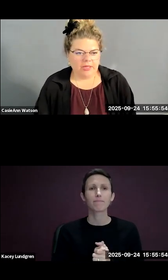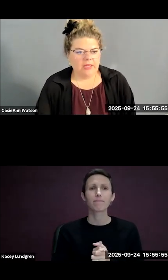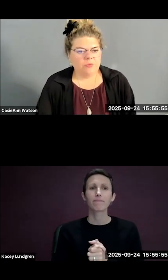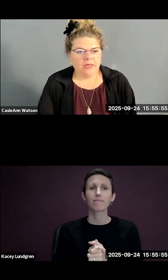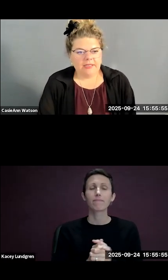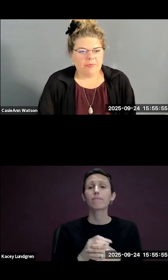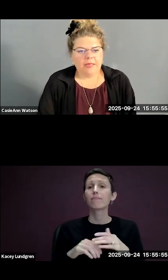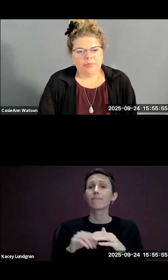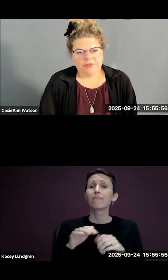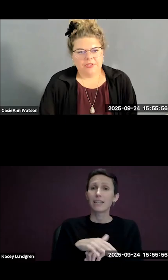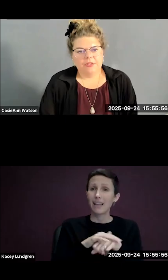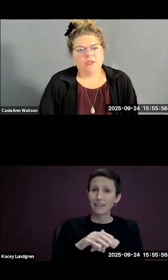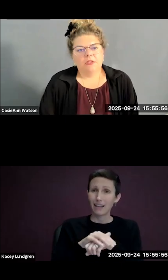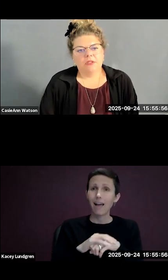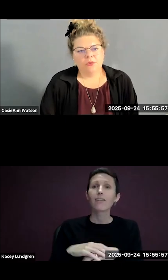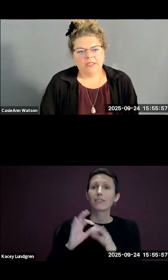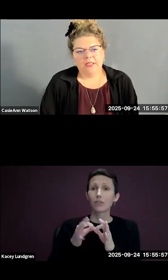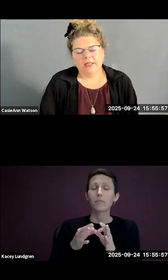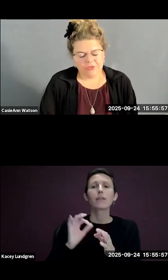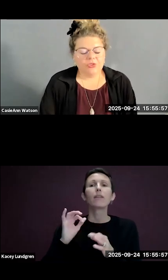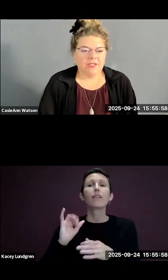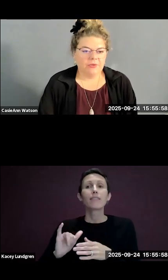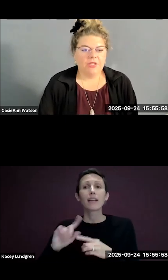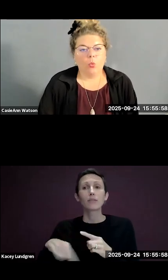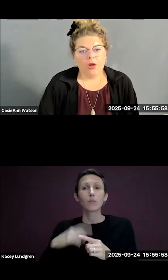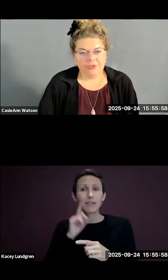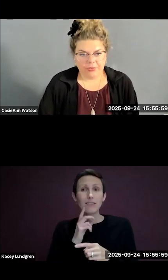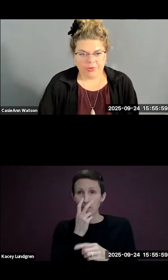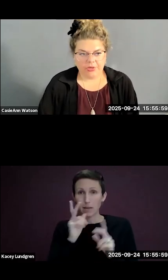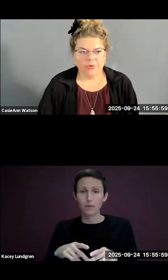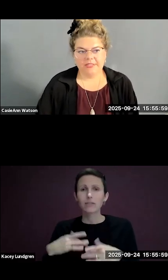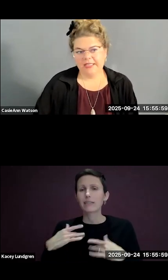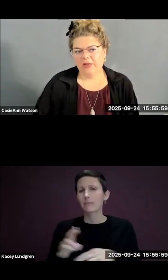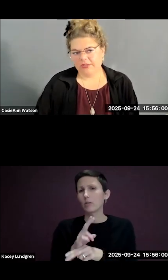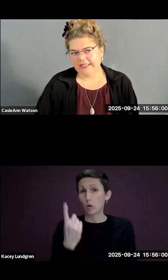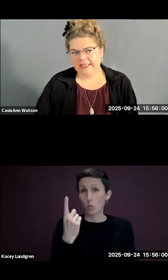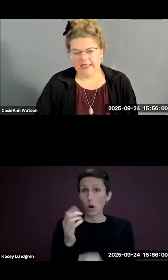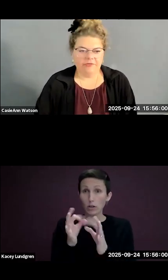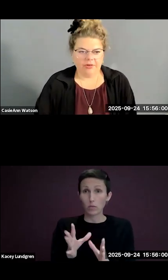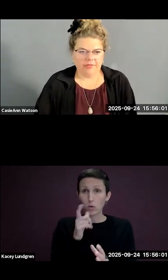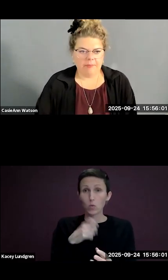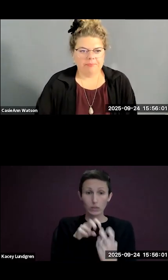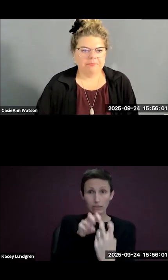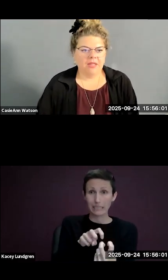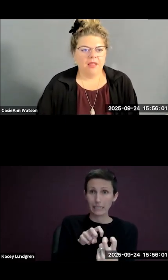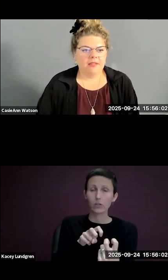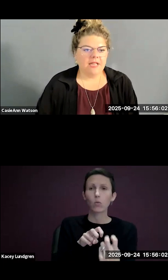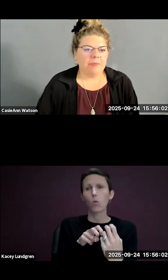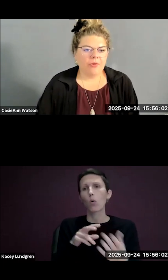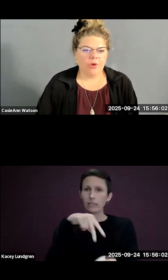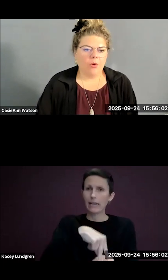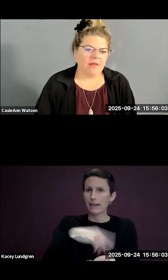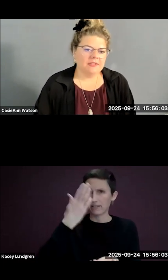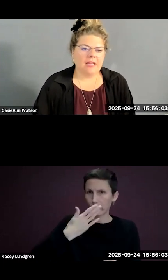Tactile interpreting is when a deafblind person is usually using one interpreter who is sitting or standing in front of them.